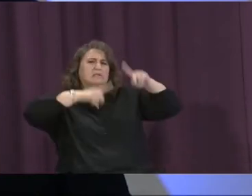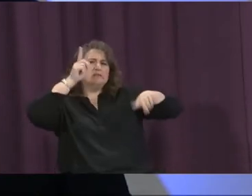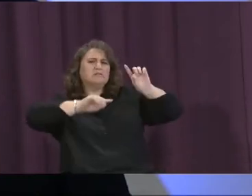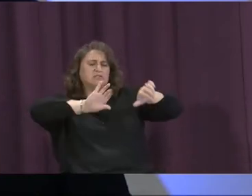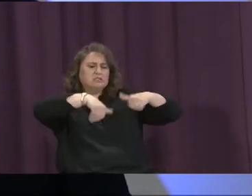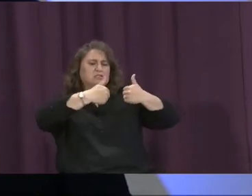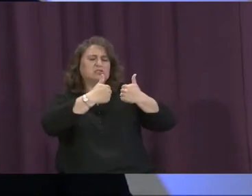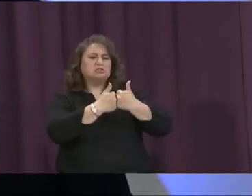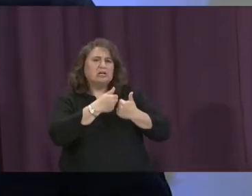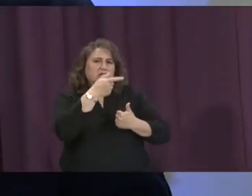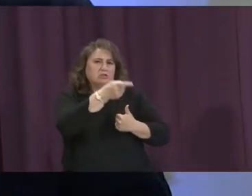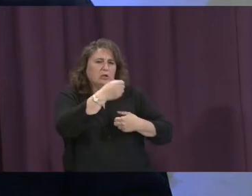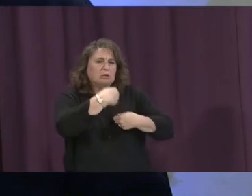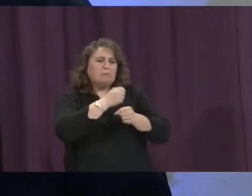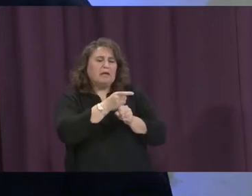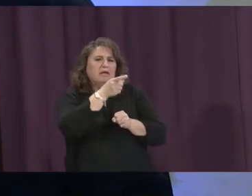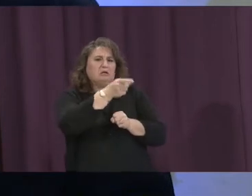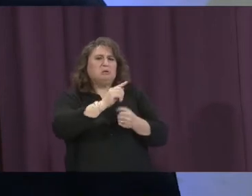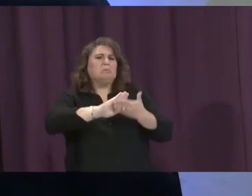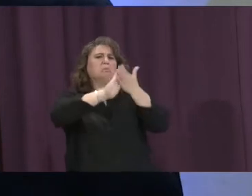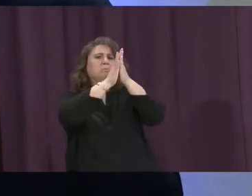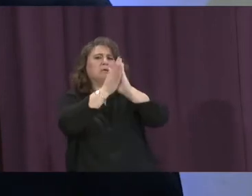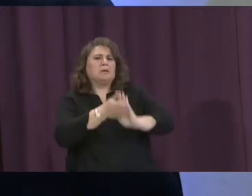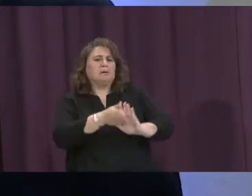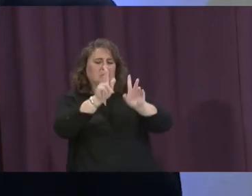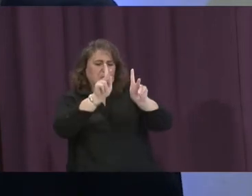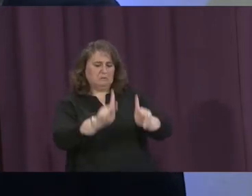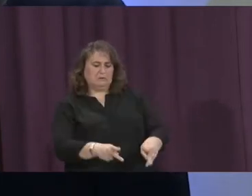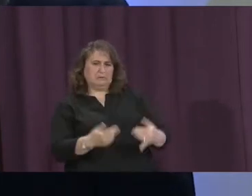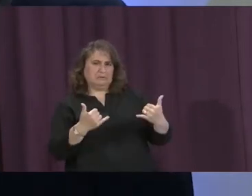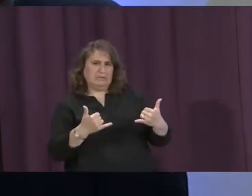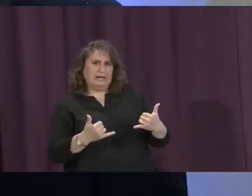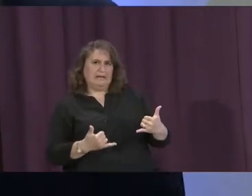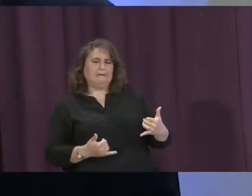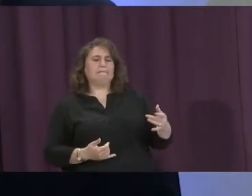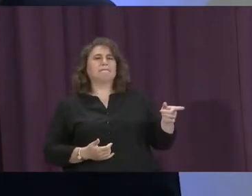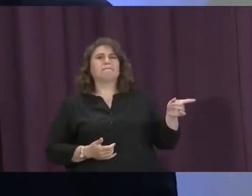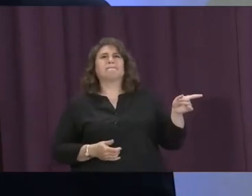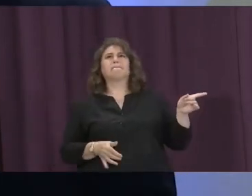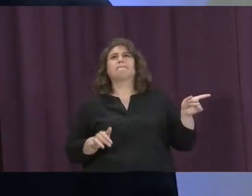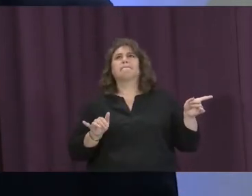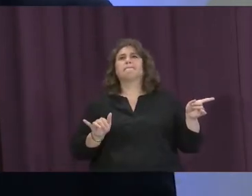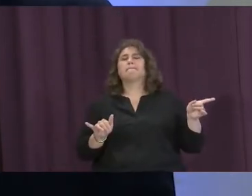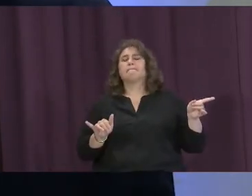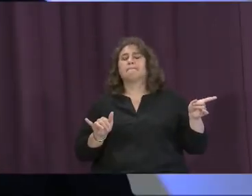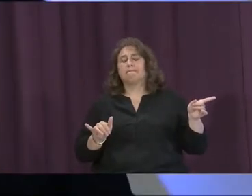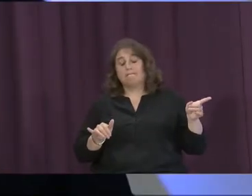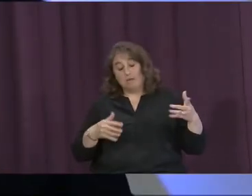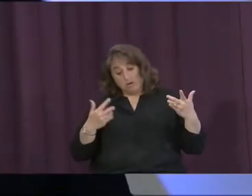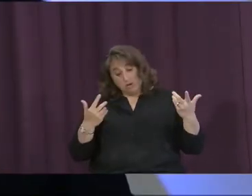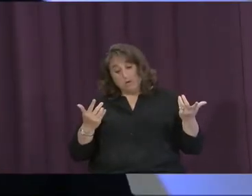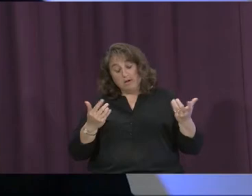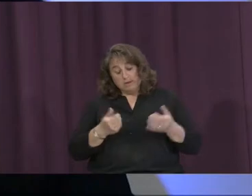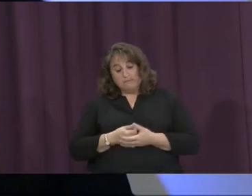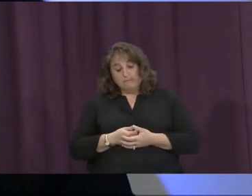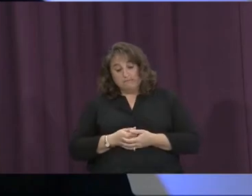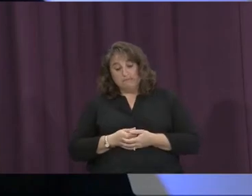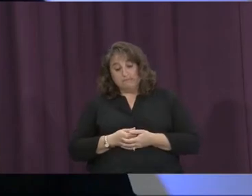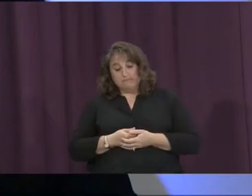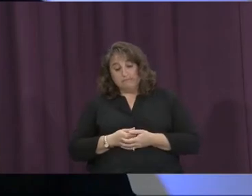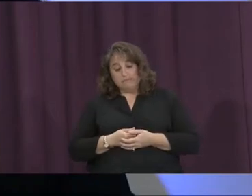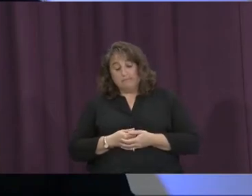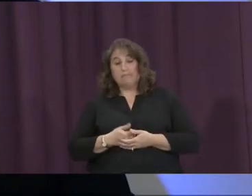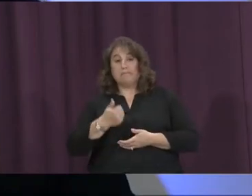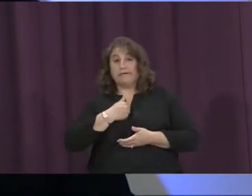to shape you? Like what are some things that you learned from that experience? Oh, um, well, you know, I was